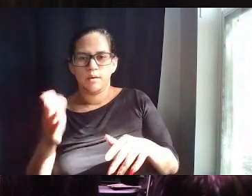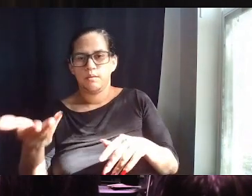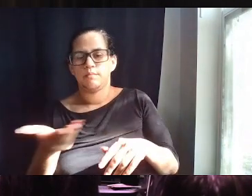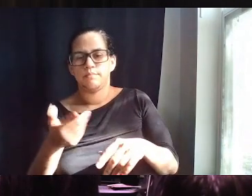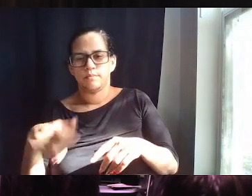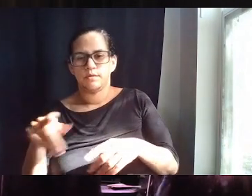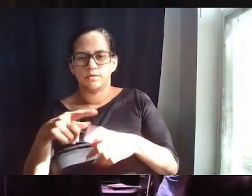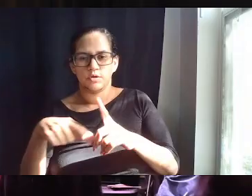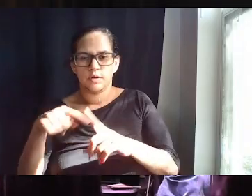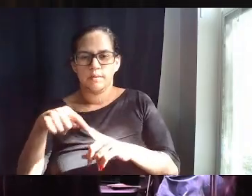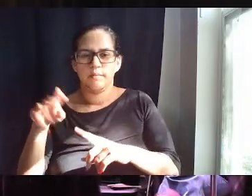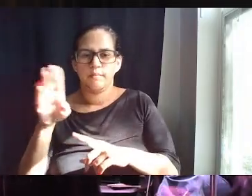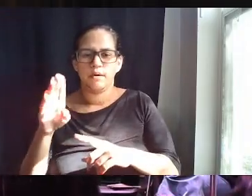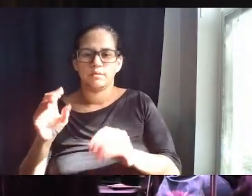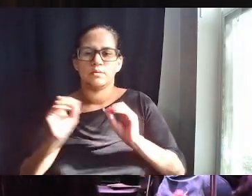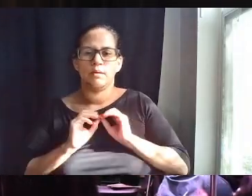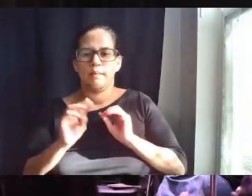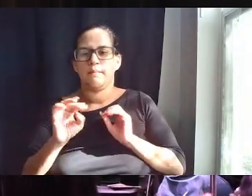own Melinda Lopez.